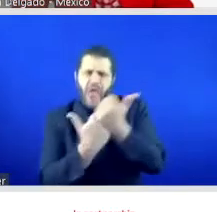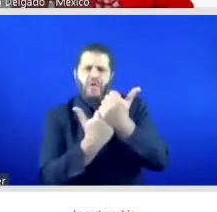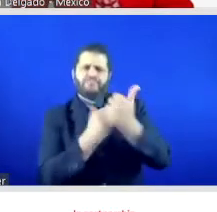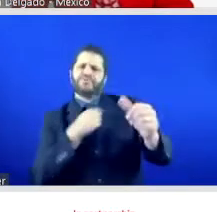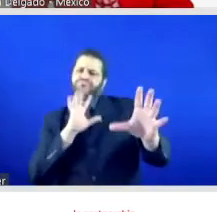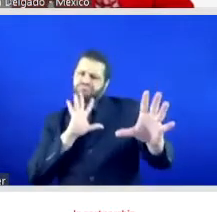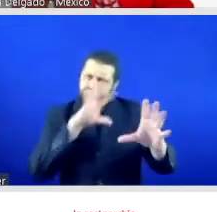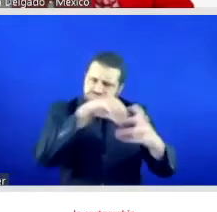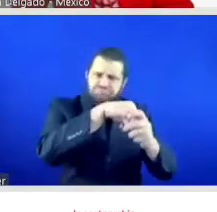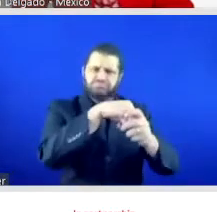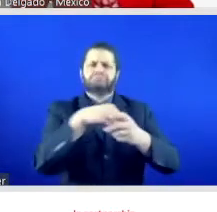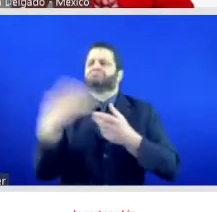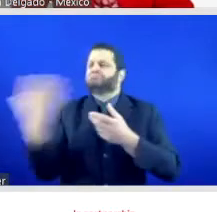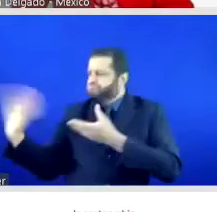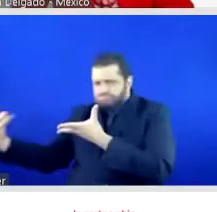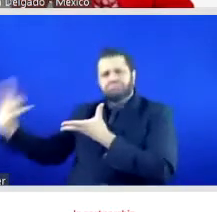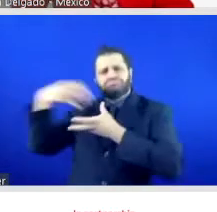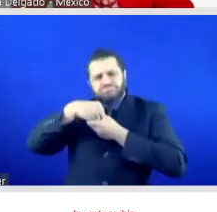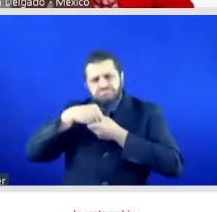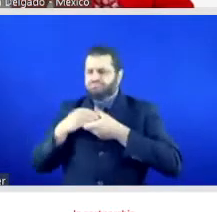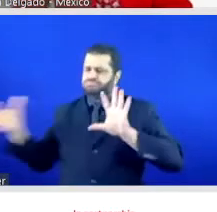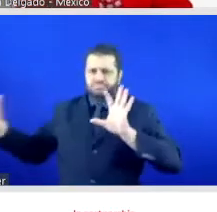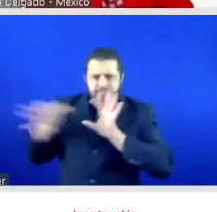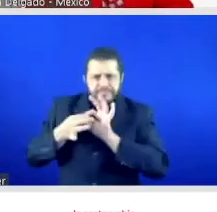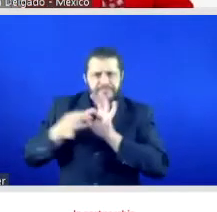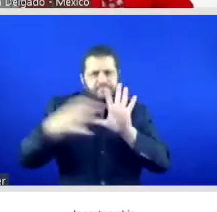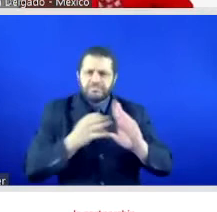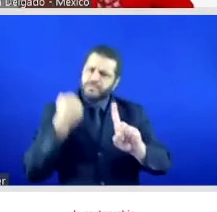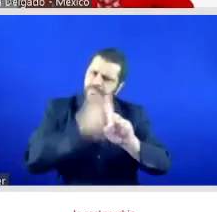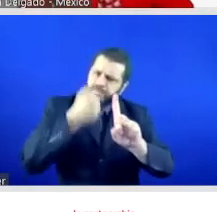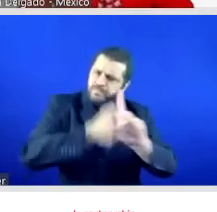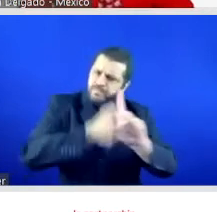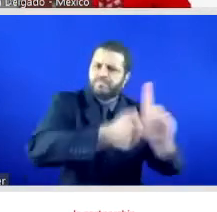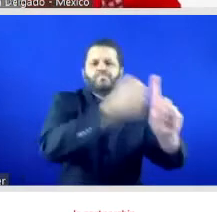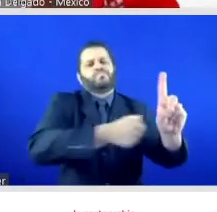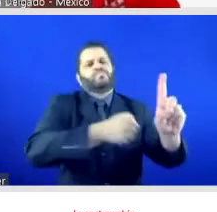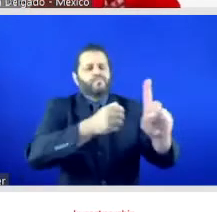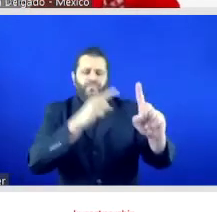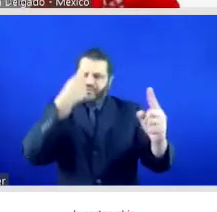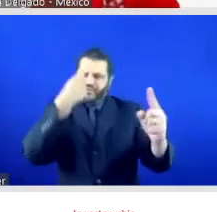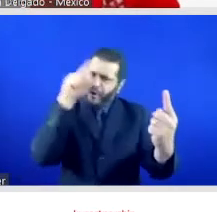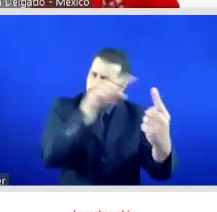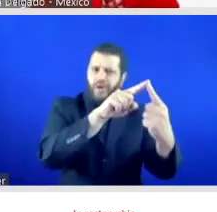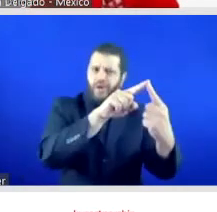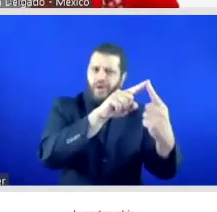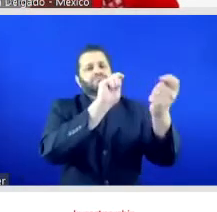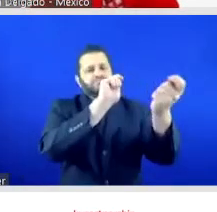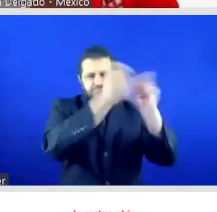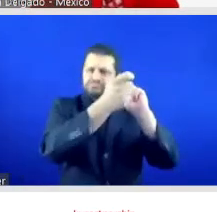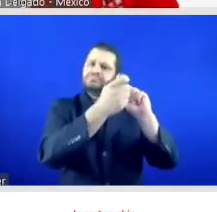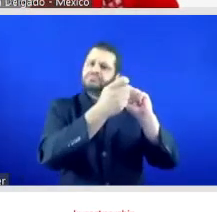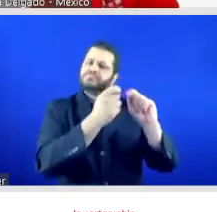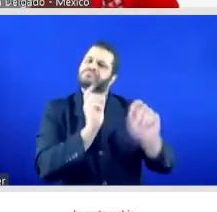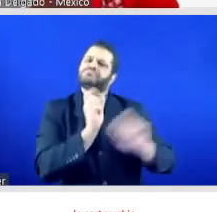is saying the truth. You know, we've often found out that, you know, data, there's a lot of greenwashing, a lot